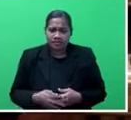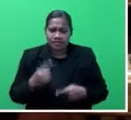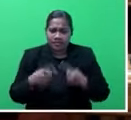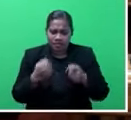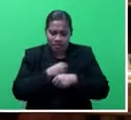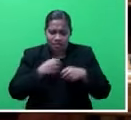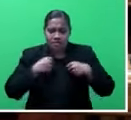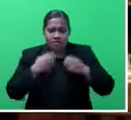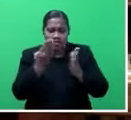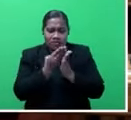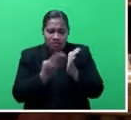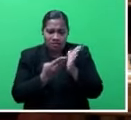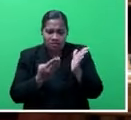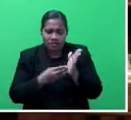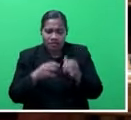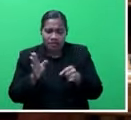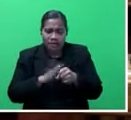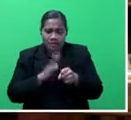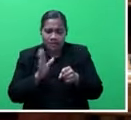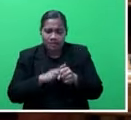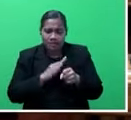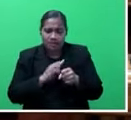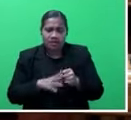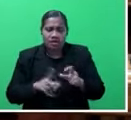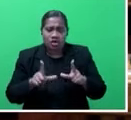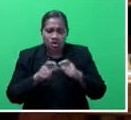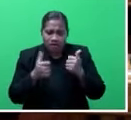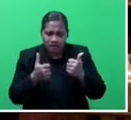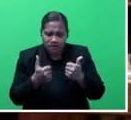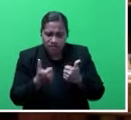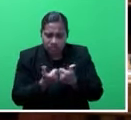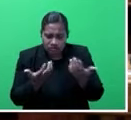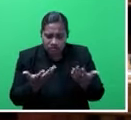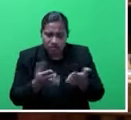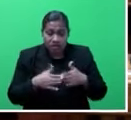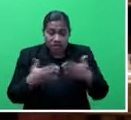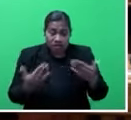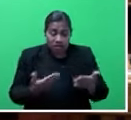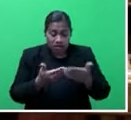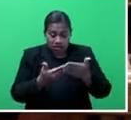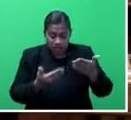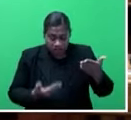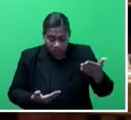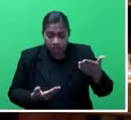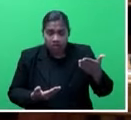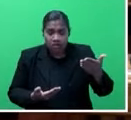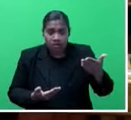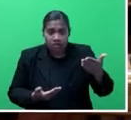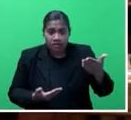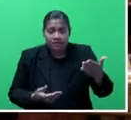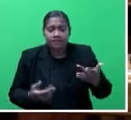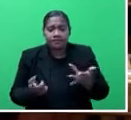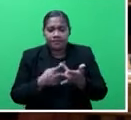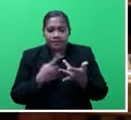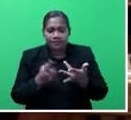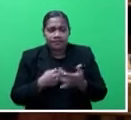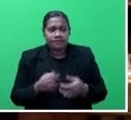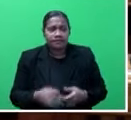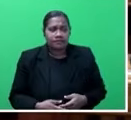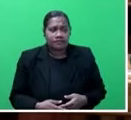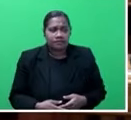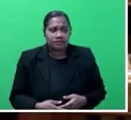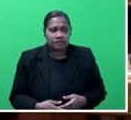budget-making conventions. And further down, he says, indeed, this is not genuine. It is another hoodwinking